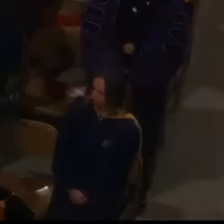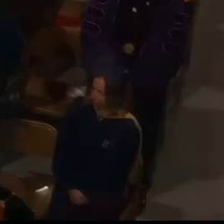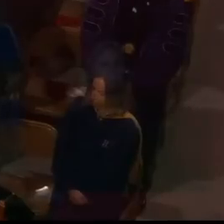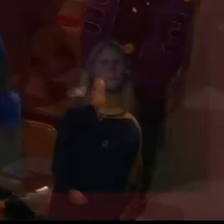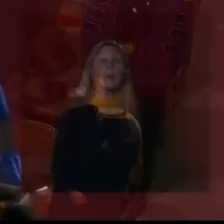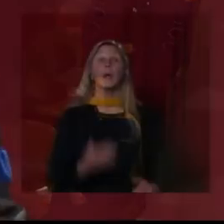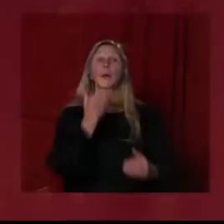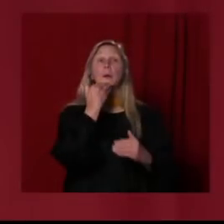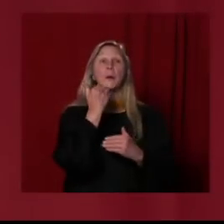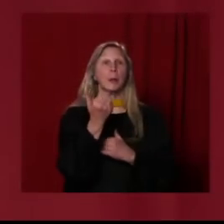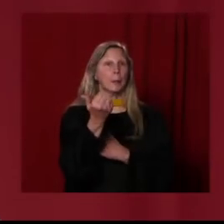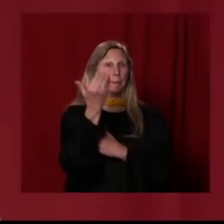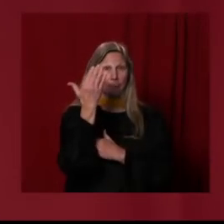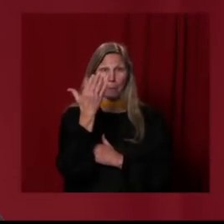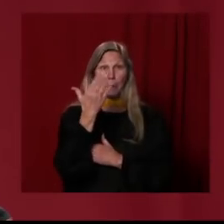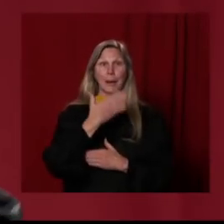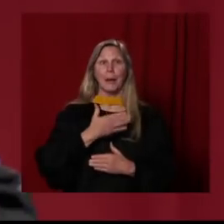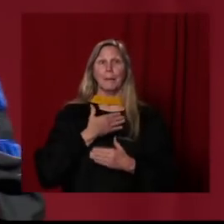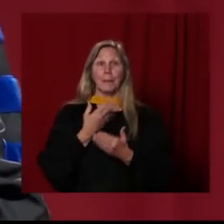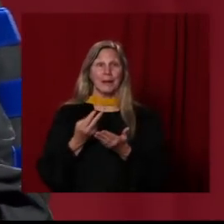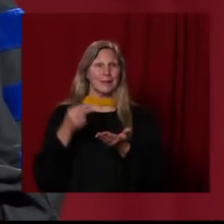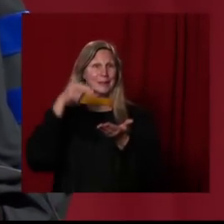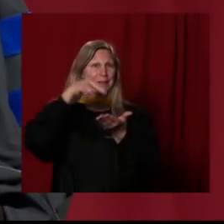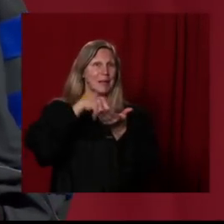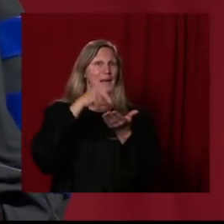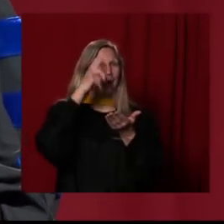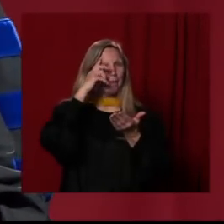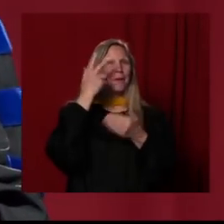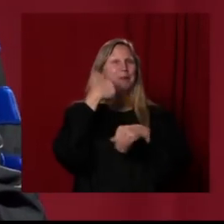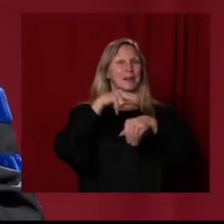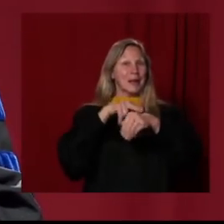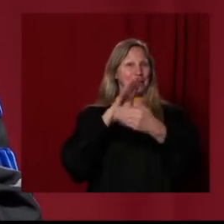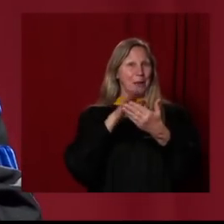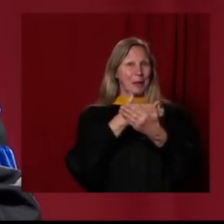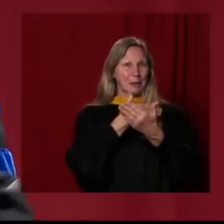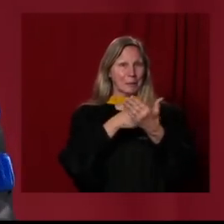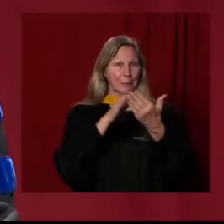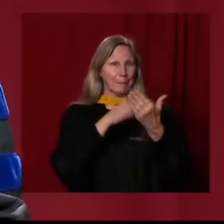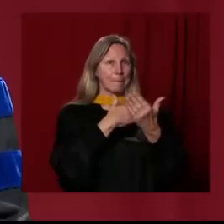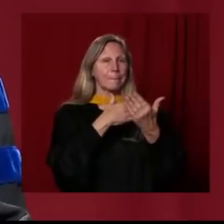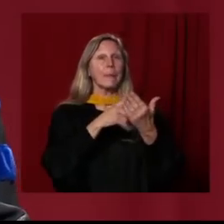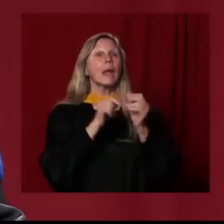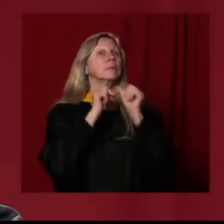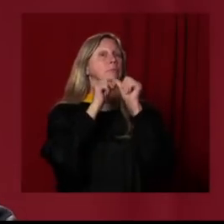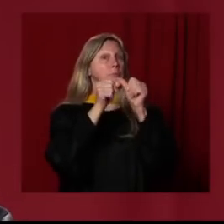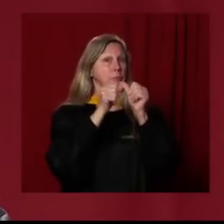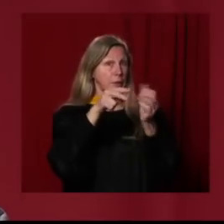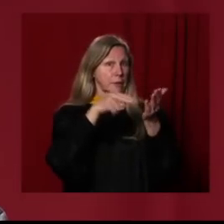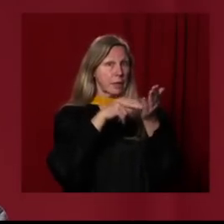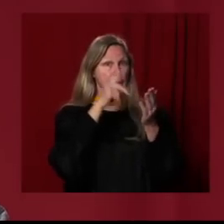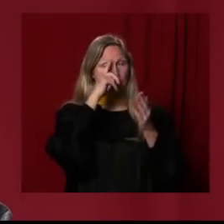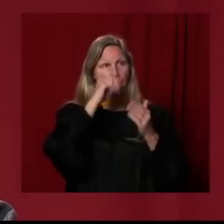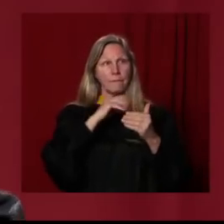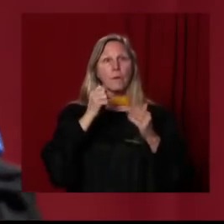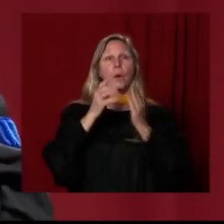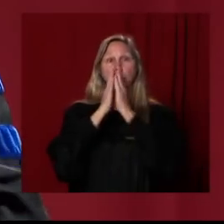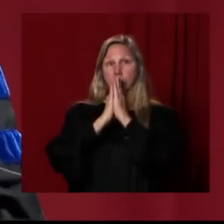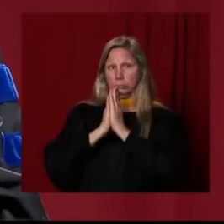Good morning. Please stand for the singing of the national anthem and remain standing for the